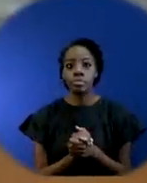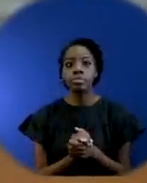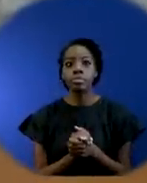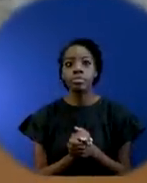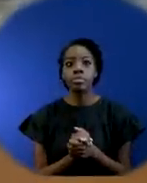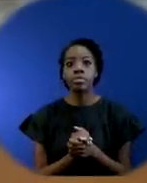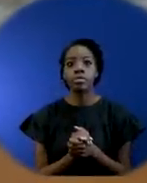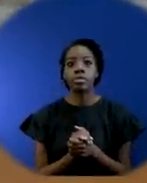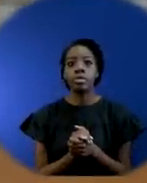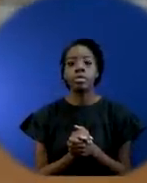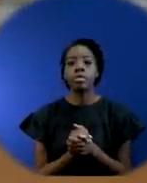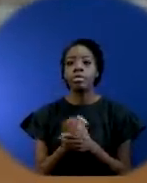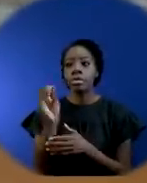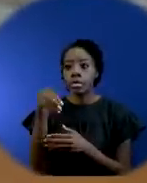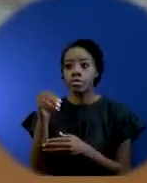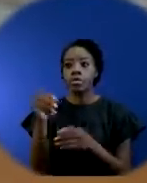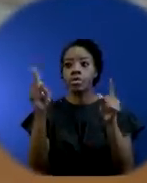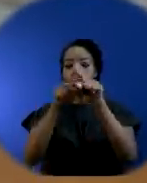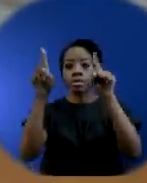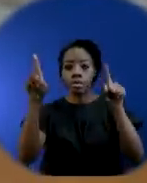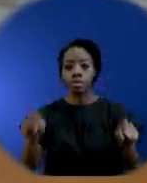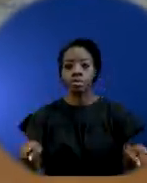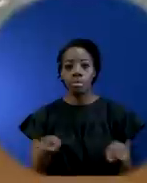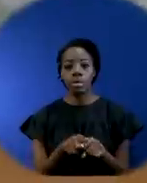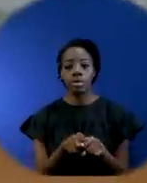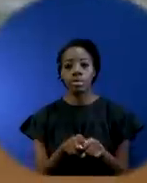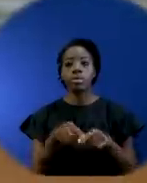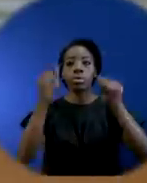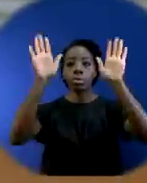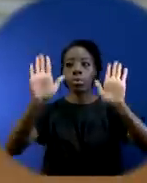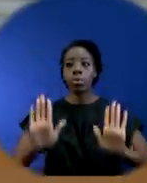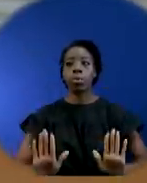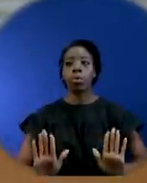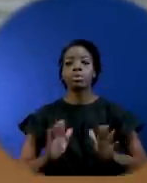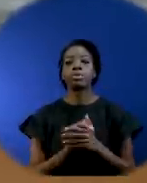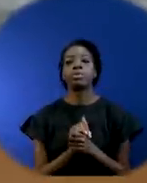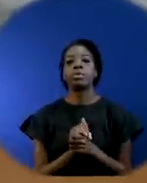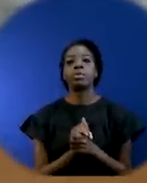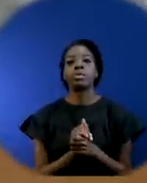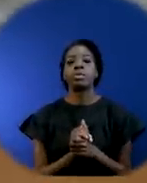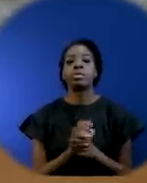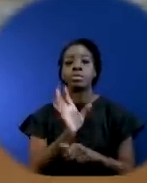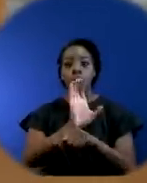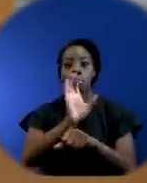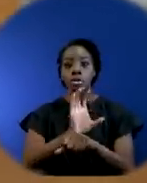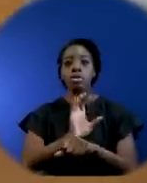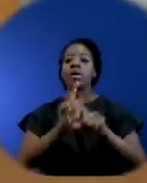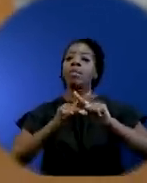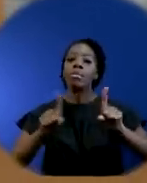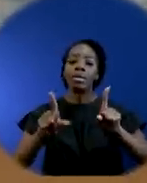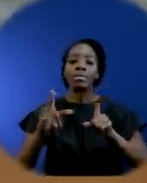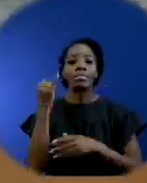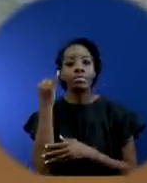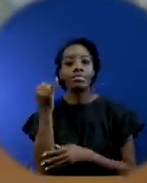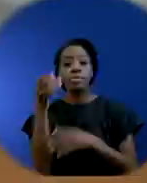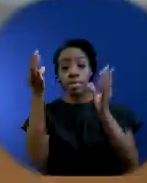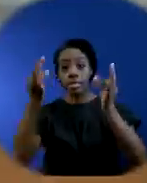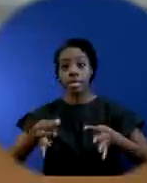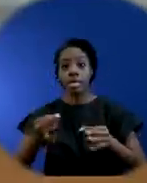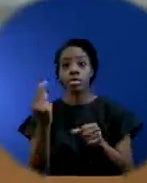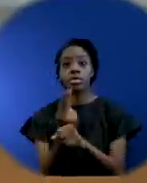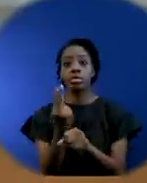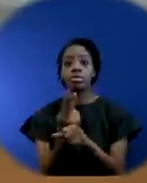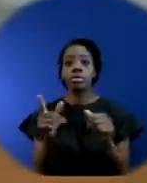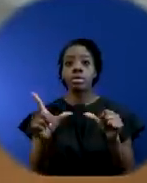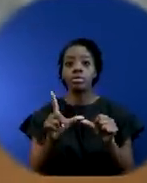drop in the drop box that is in the atrium and along the walls of the Christian Education Complex. And if you choose to use the drop box, we invite